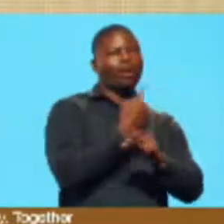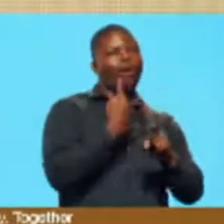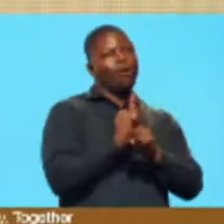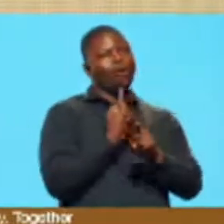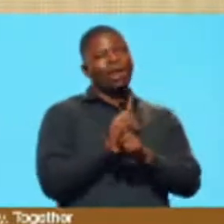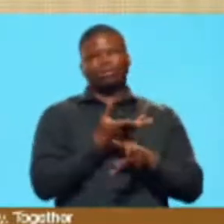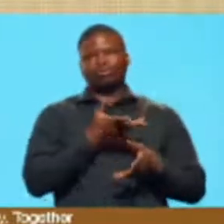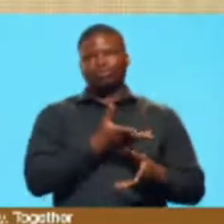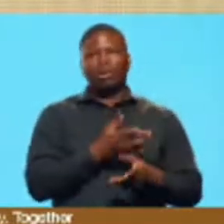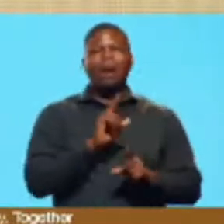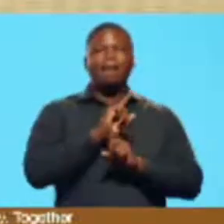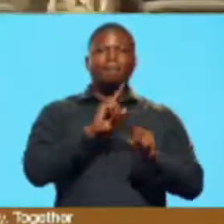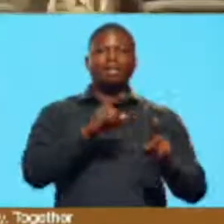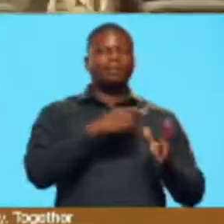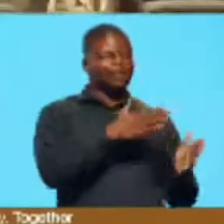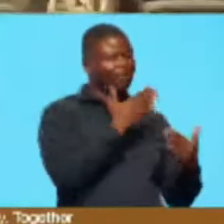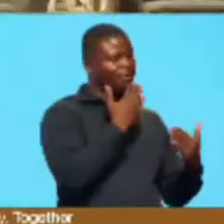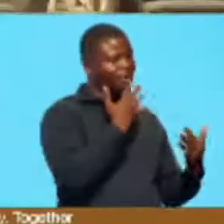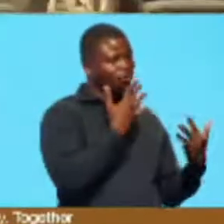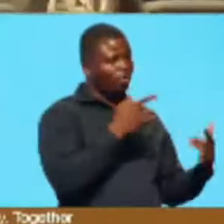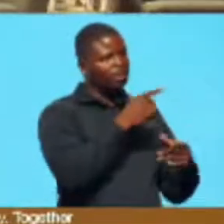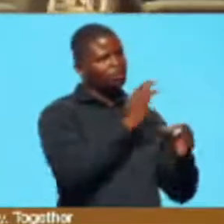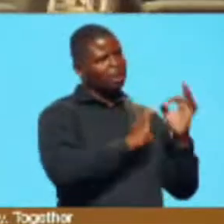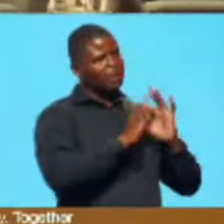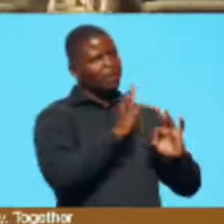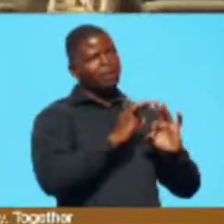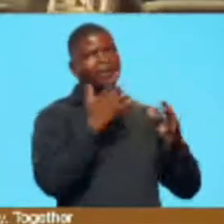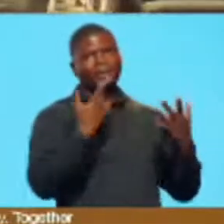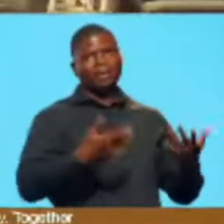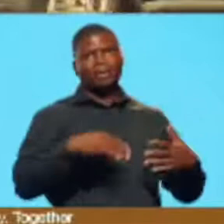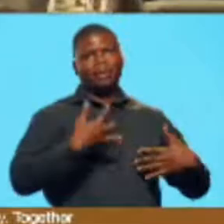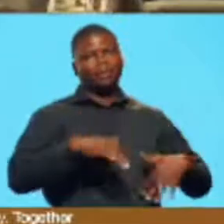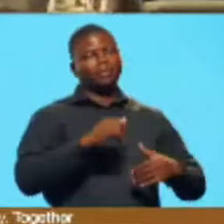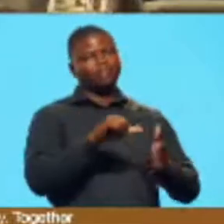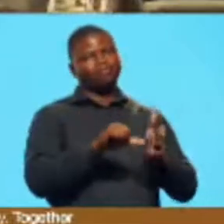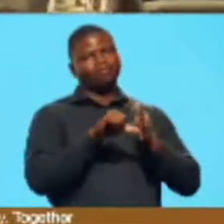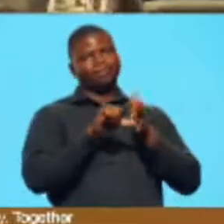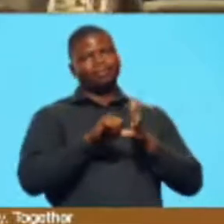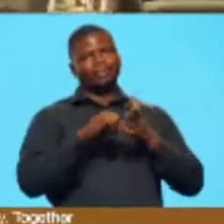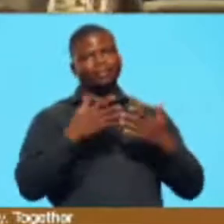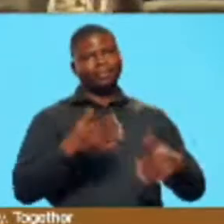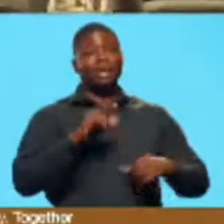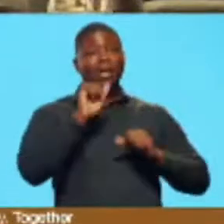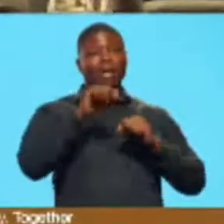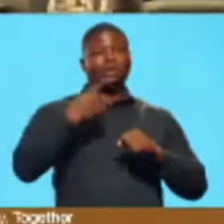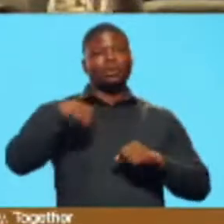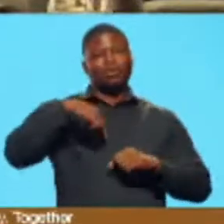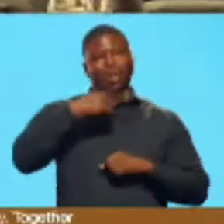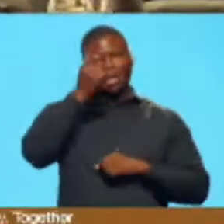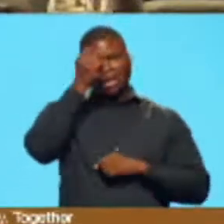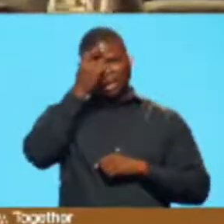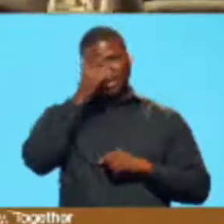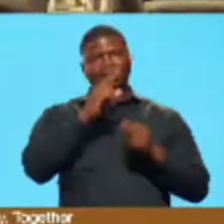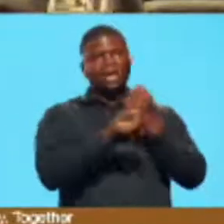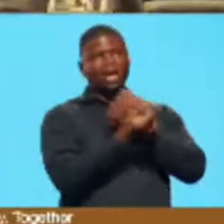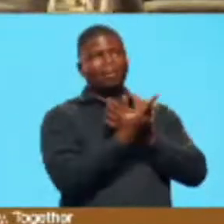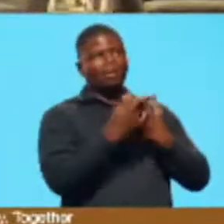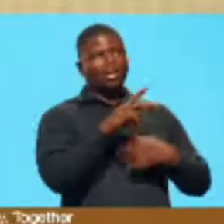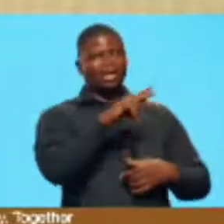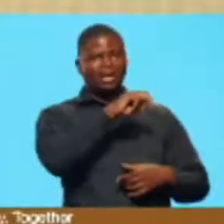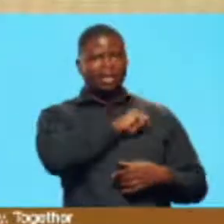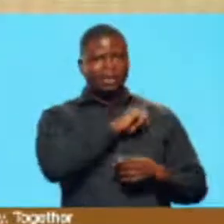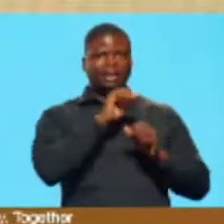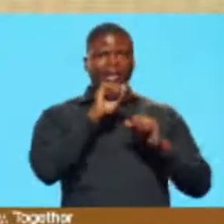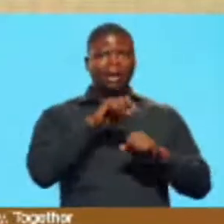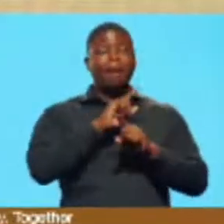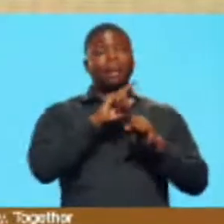this space. But thank you so much. And I think it was quite useful. We understand what is happening in KZN, because it's always good to have these